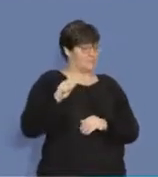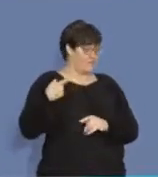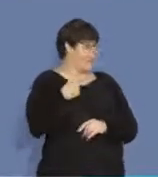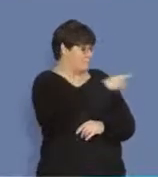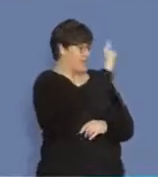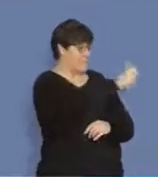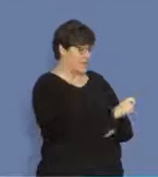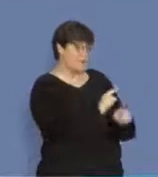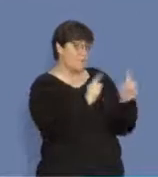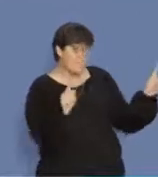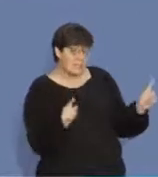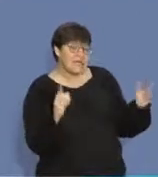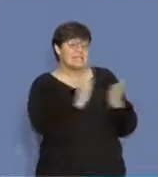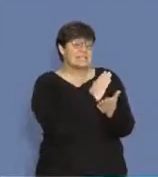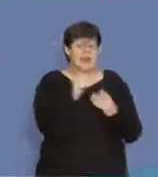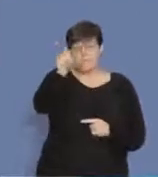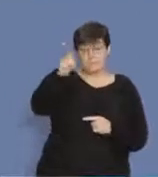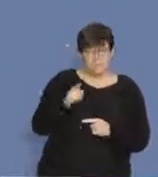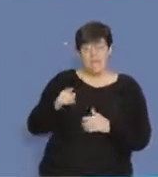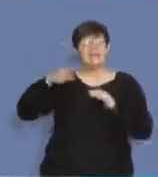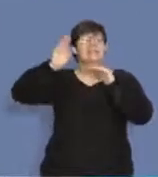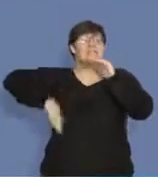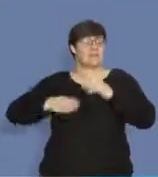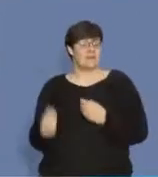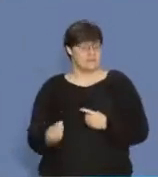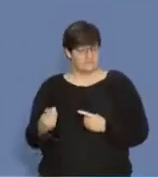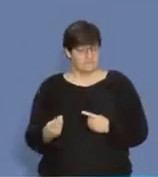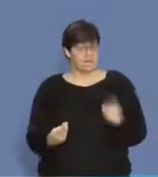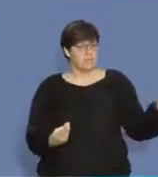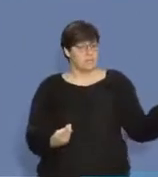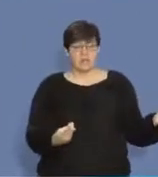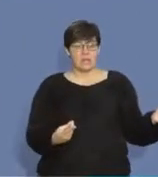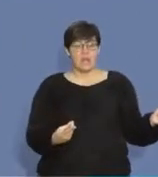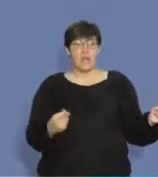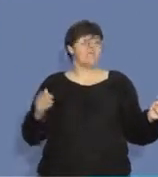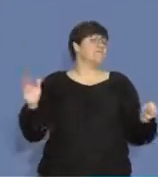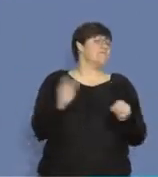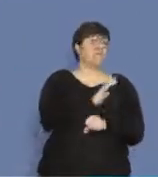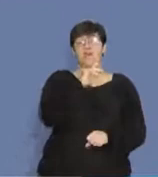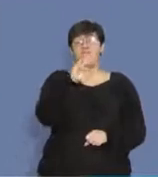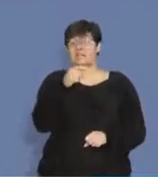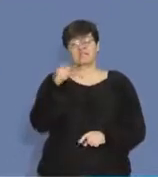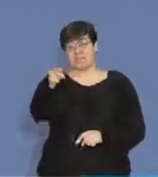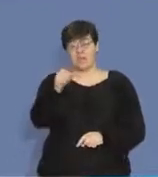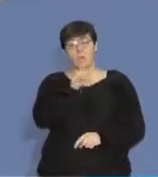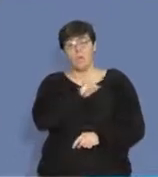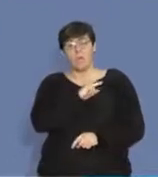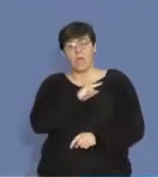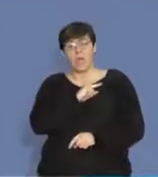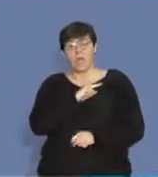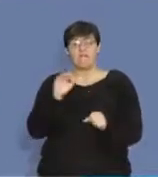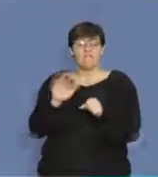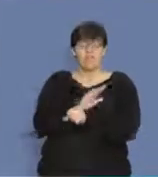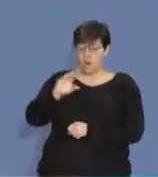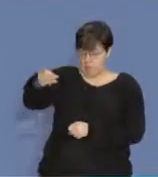11,475, but because some debtors were entitled to a discount, I'm not going to pay you the VAT amount on that because I'm not collecting the full